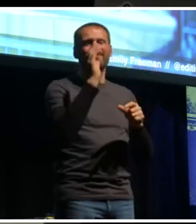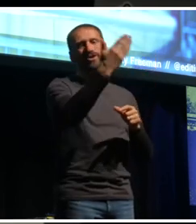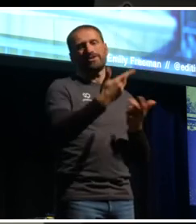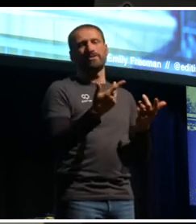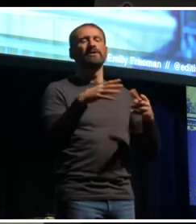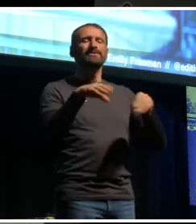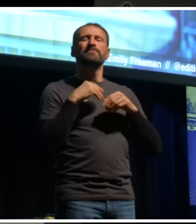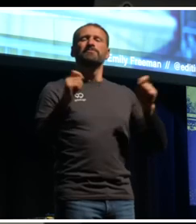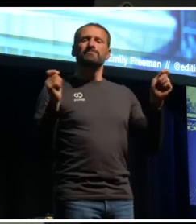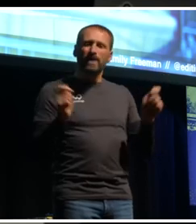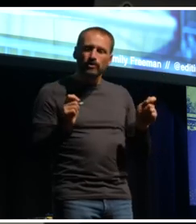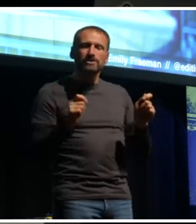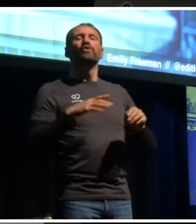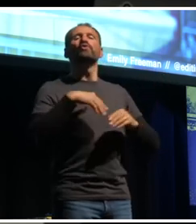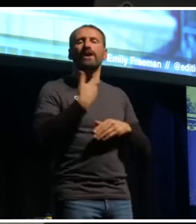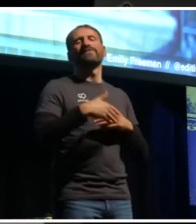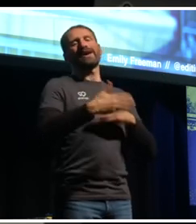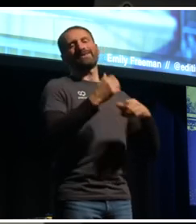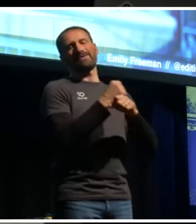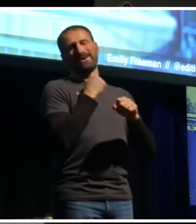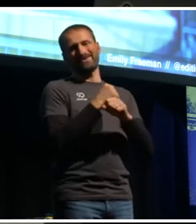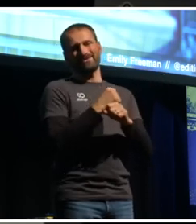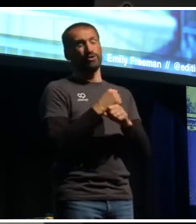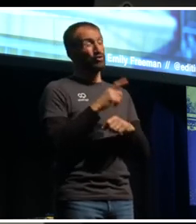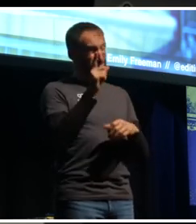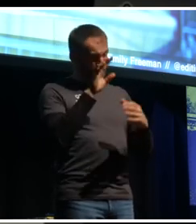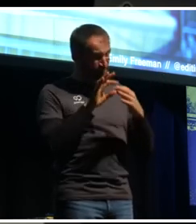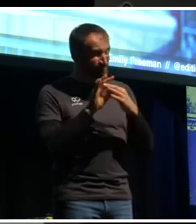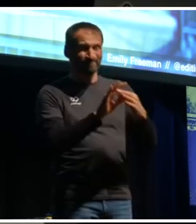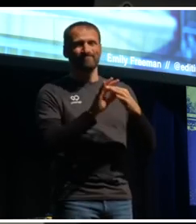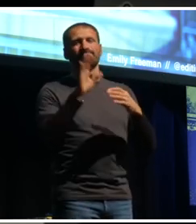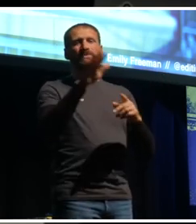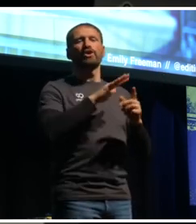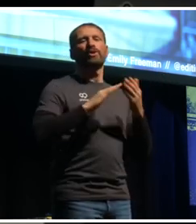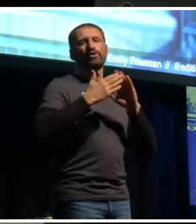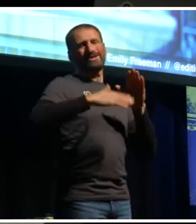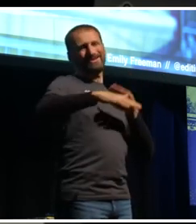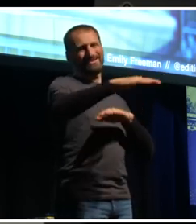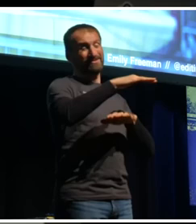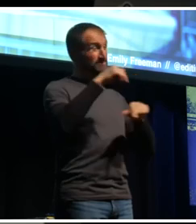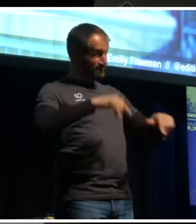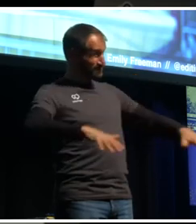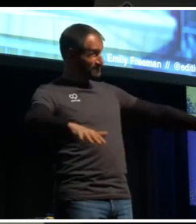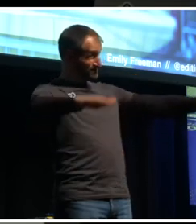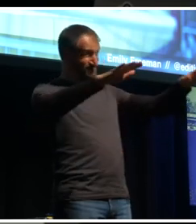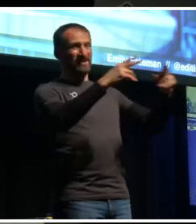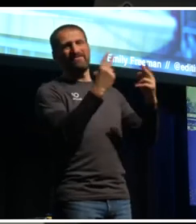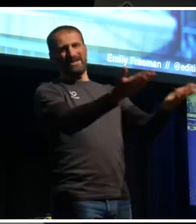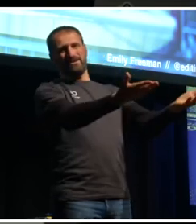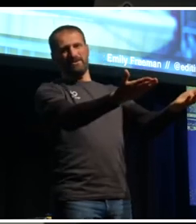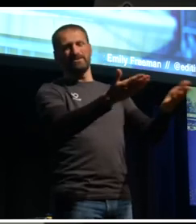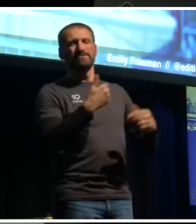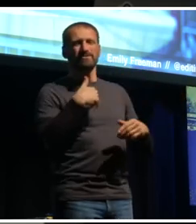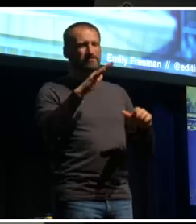important, rely on your community. The people in this room, they matter. The more we focus on developing